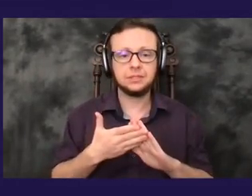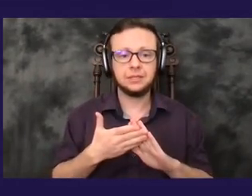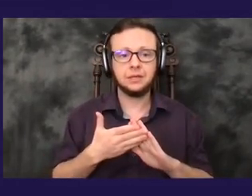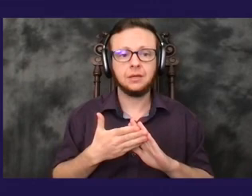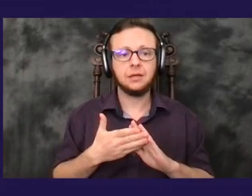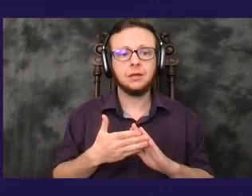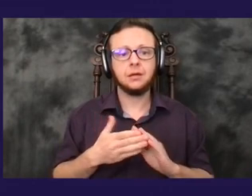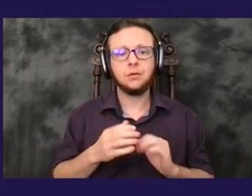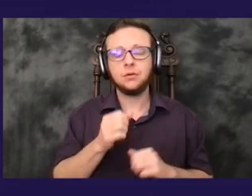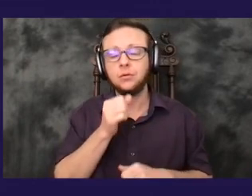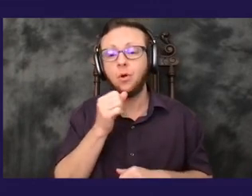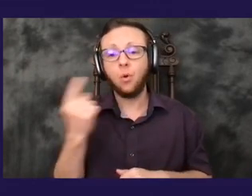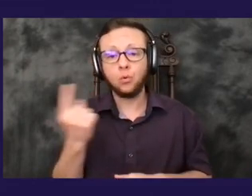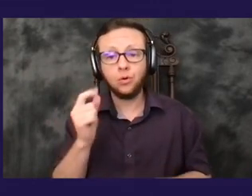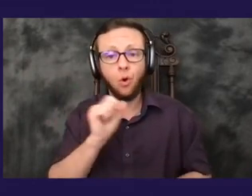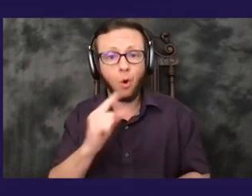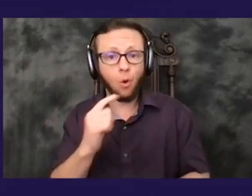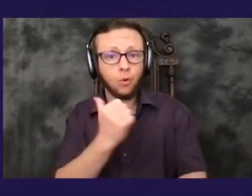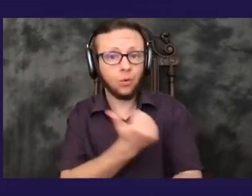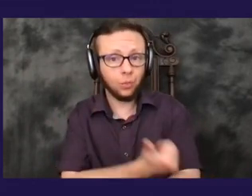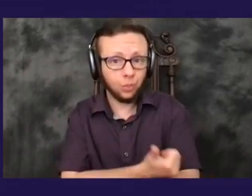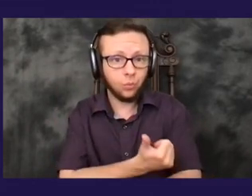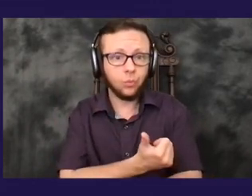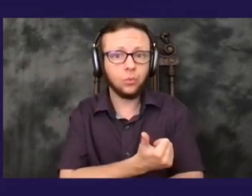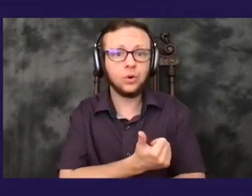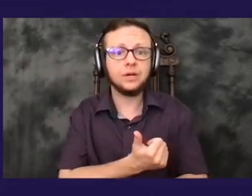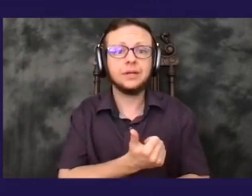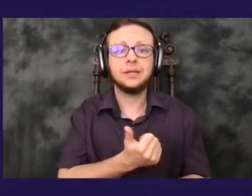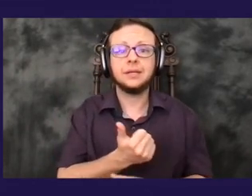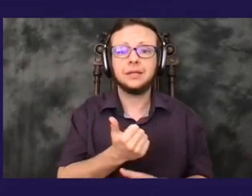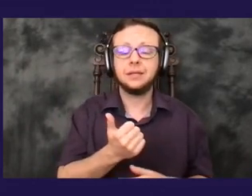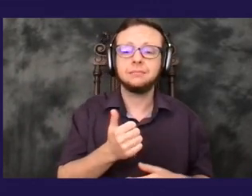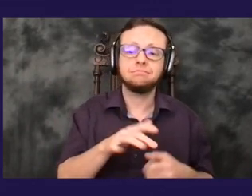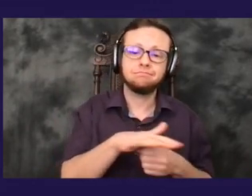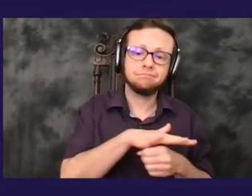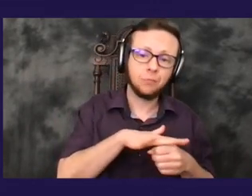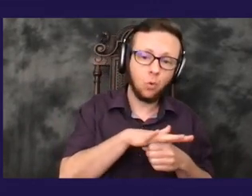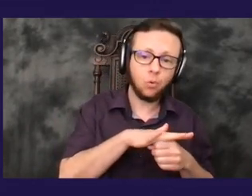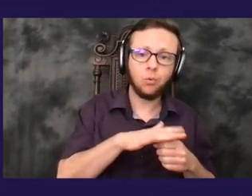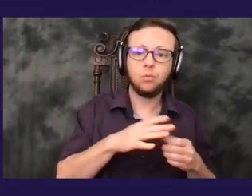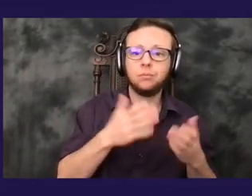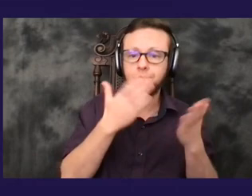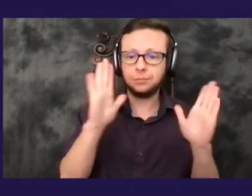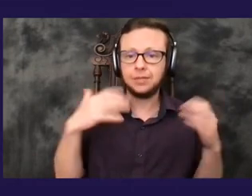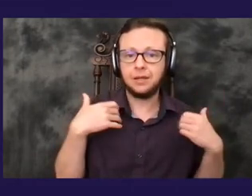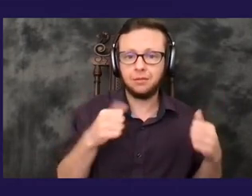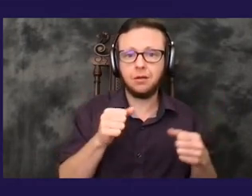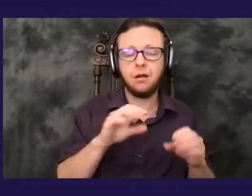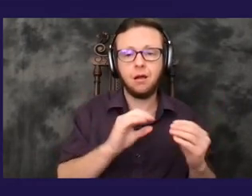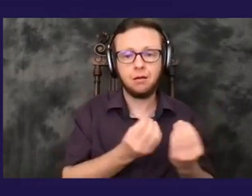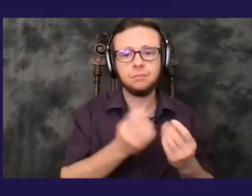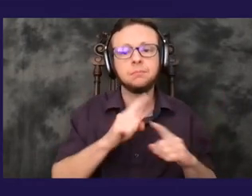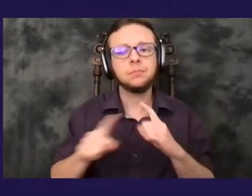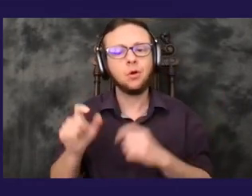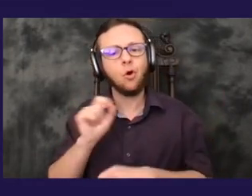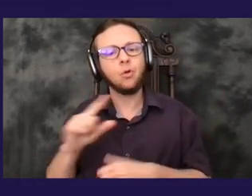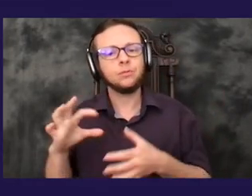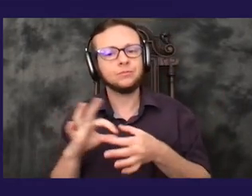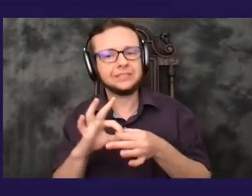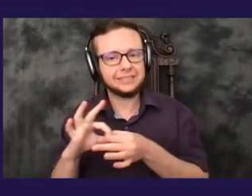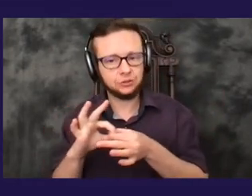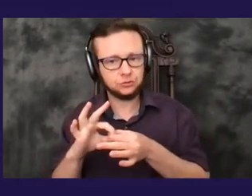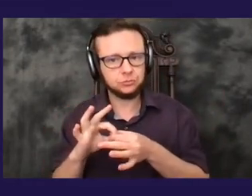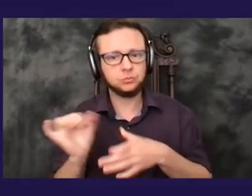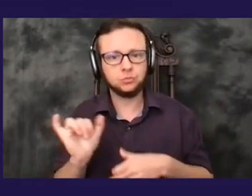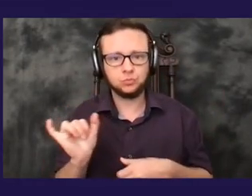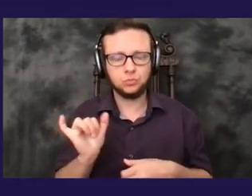the authorities lie with the local public health officers, but it's also where all the relationships are. And if there